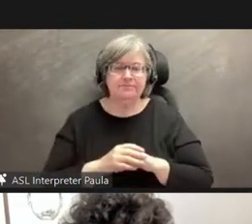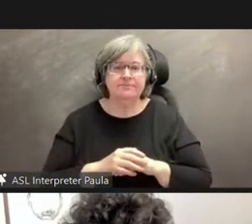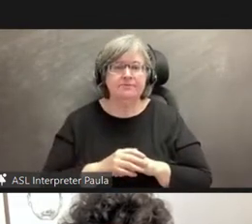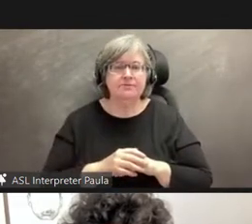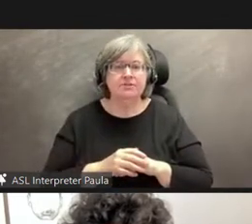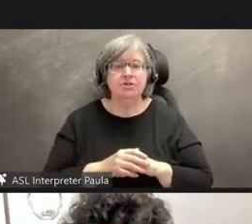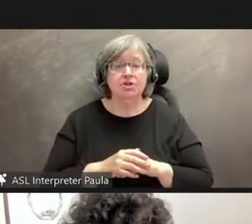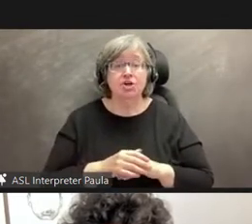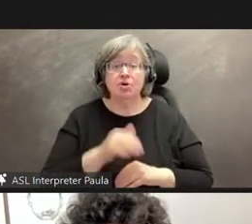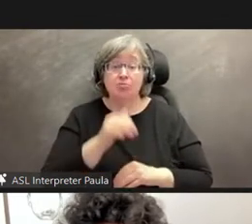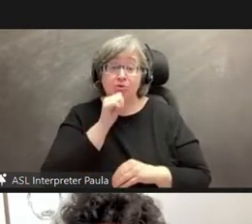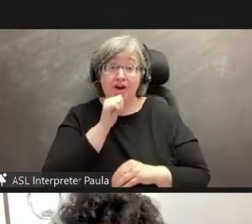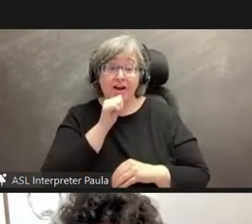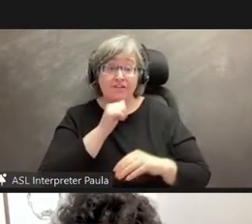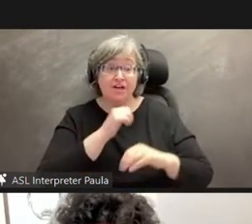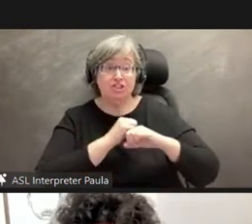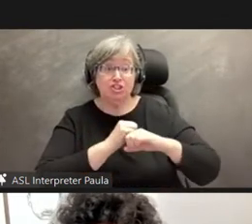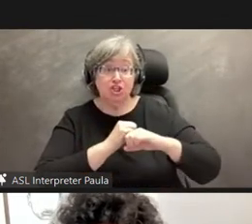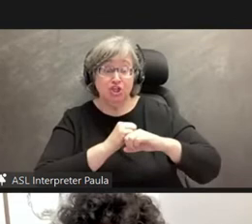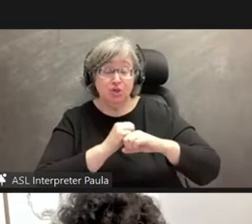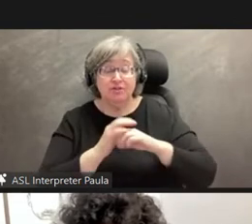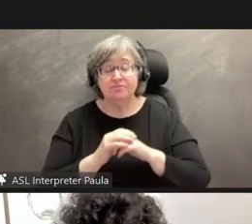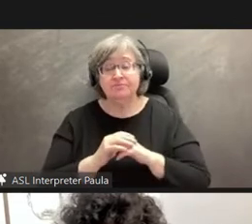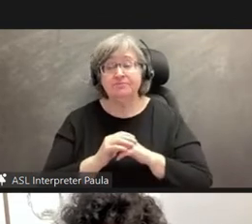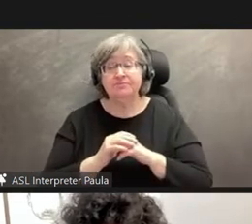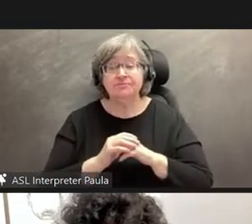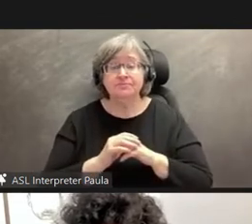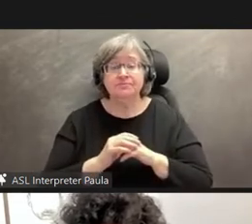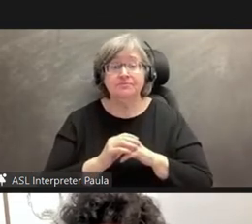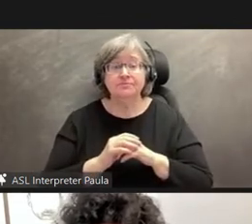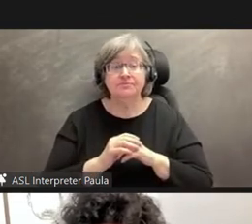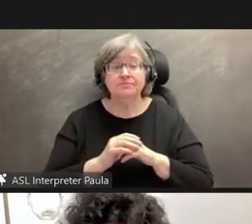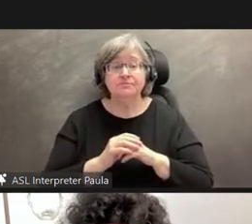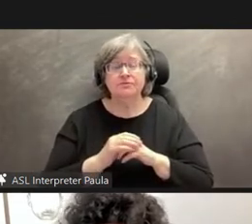Private security-wise, we have